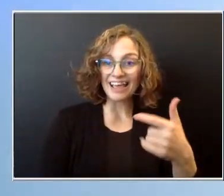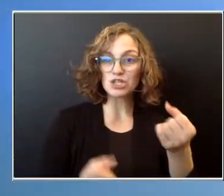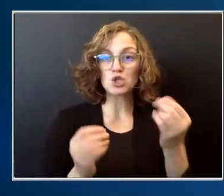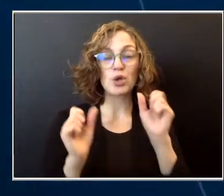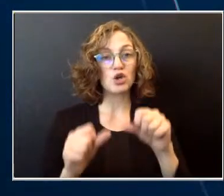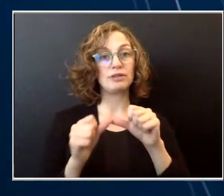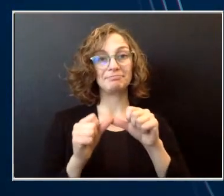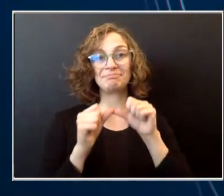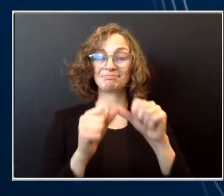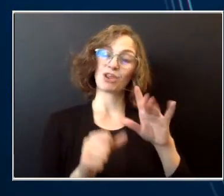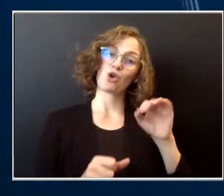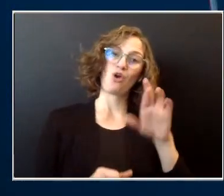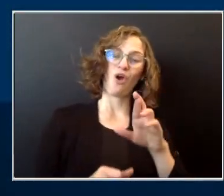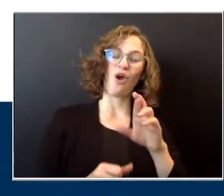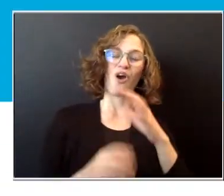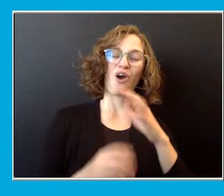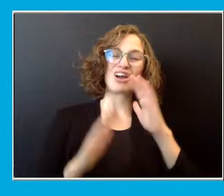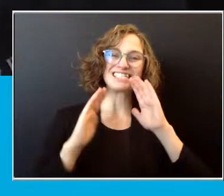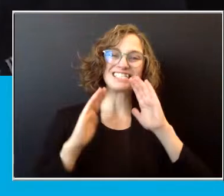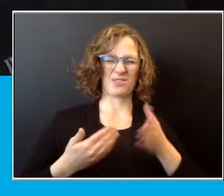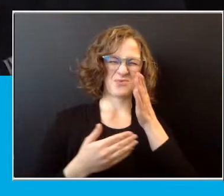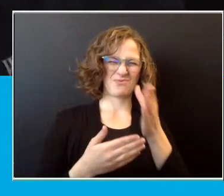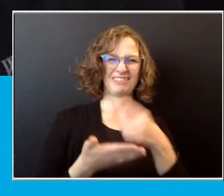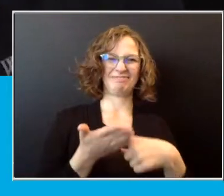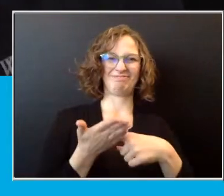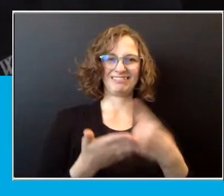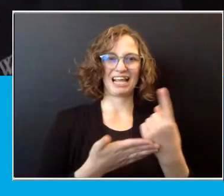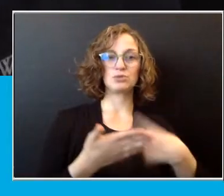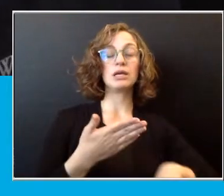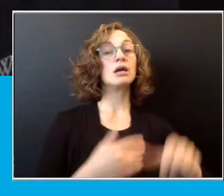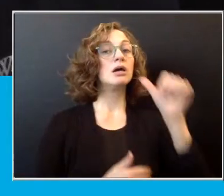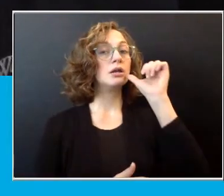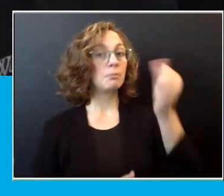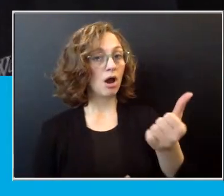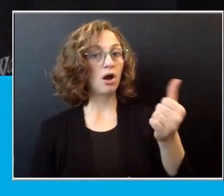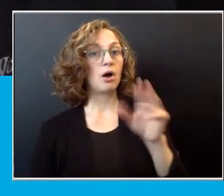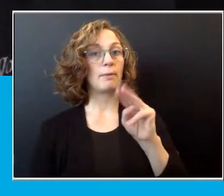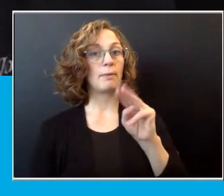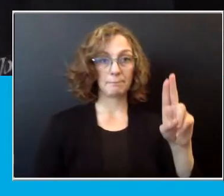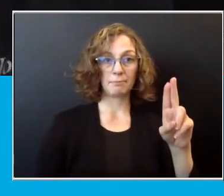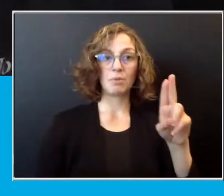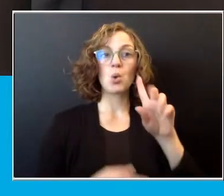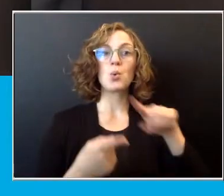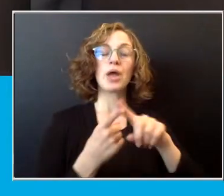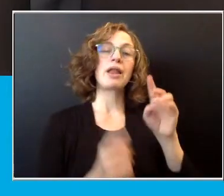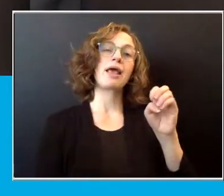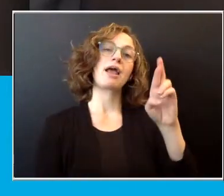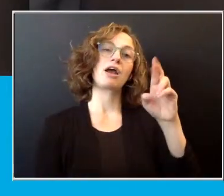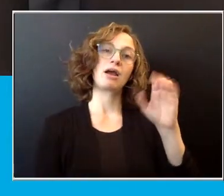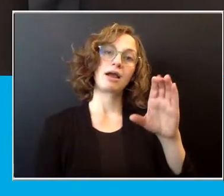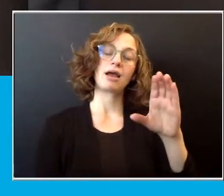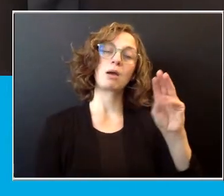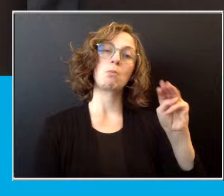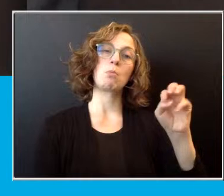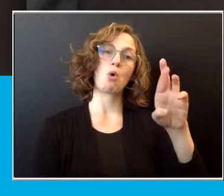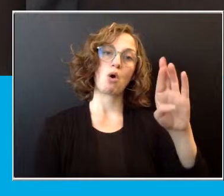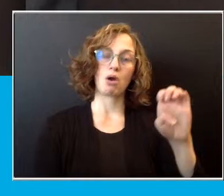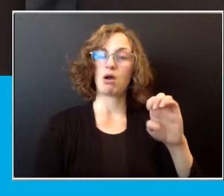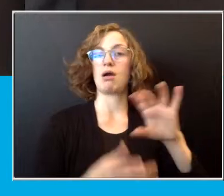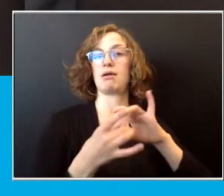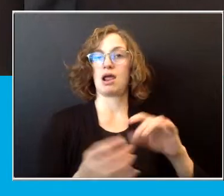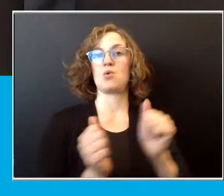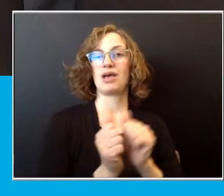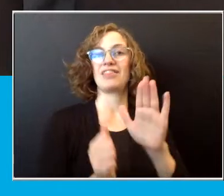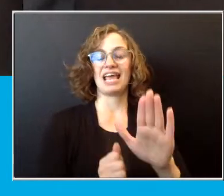Coming up tomorrow on the Morning Medical Update. When Eric Moore reconnected with his estranged brother, he didn't know he was reviving